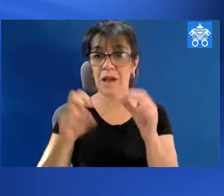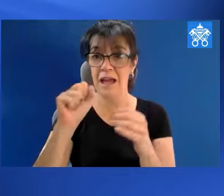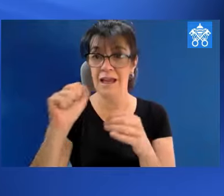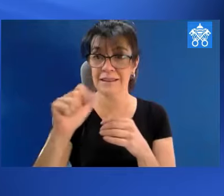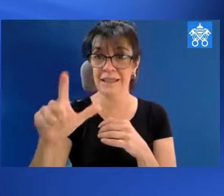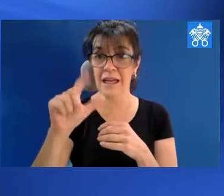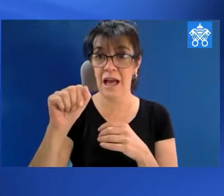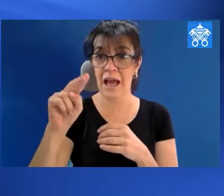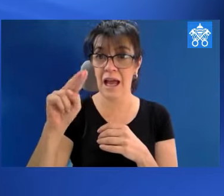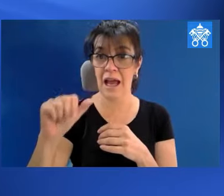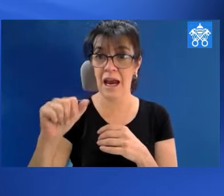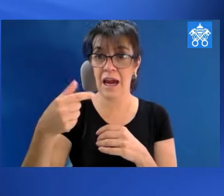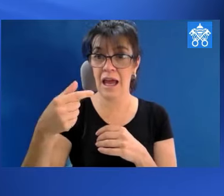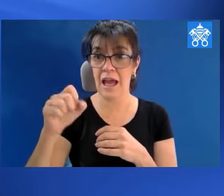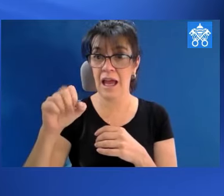morning's audience.